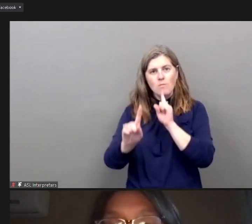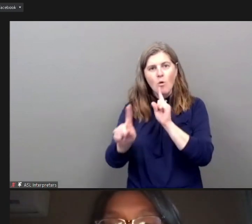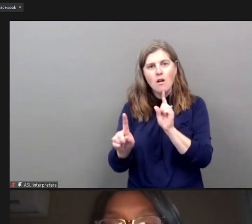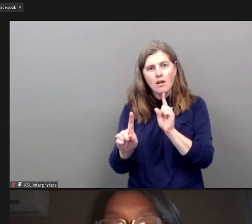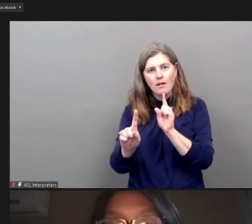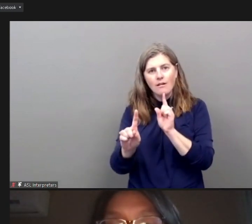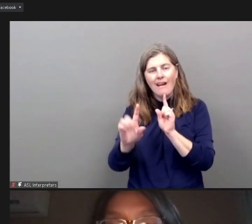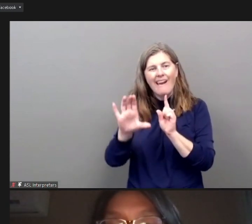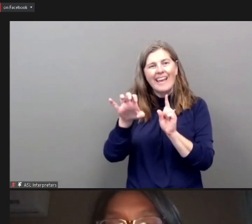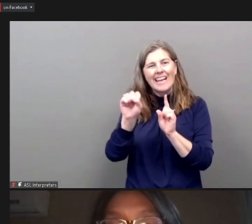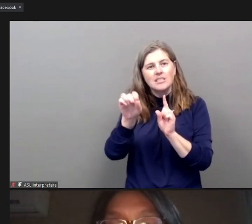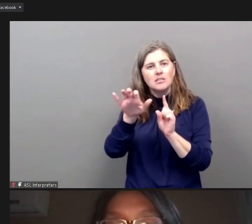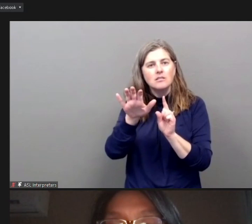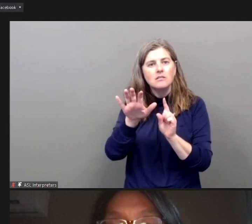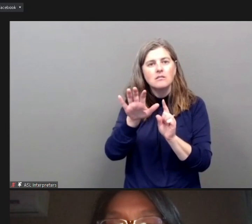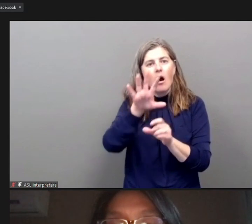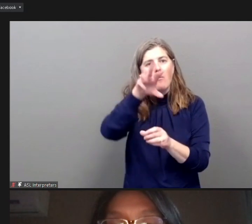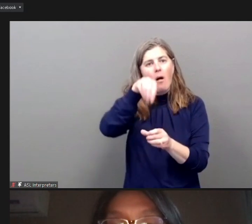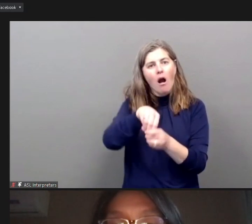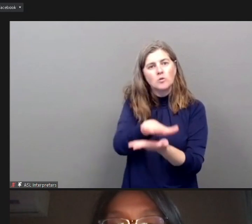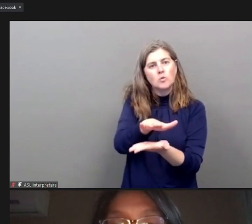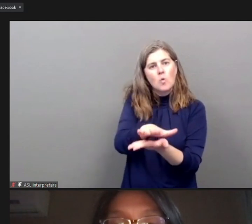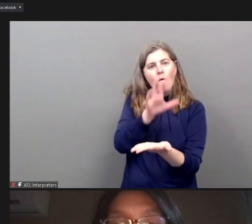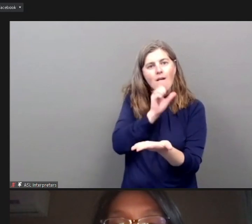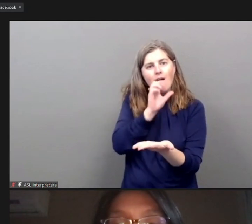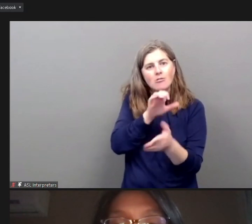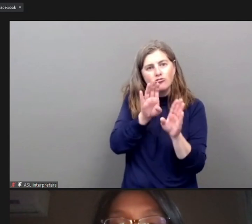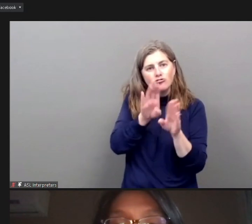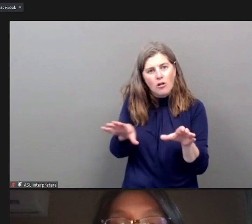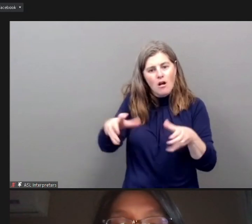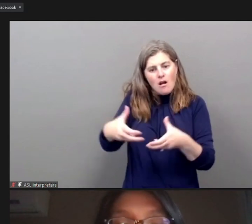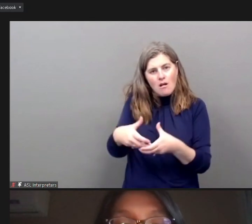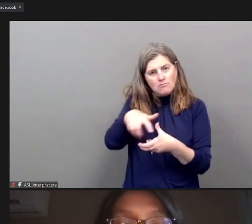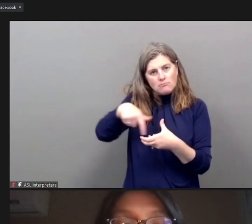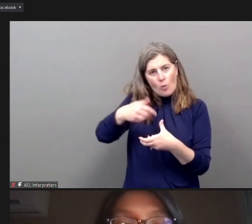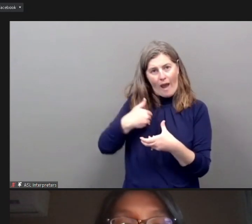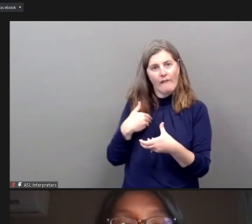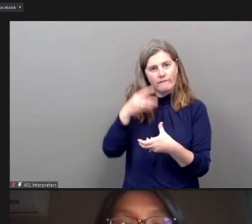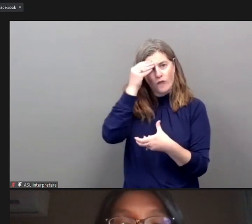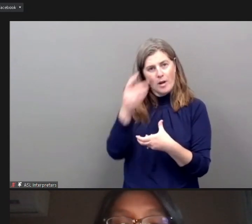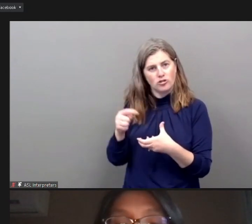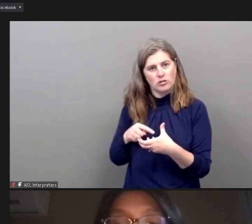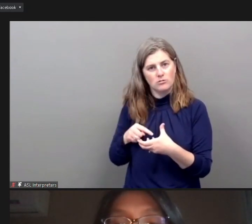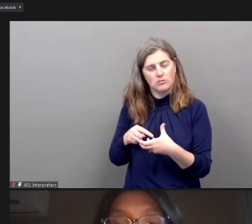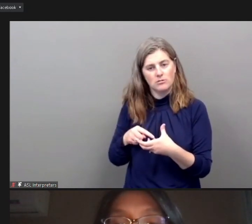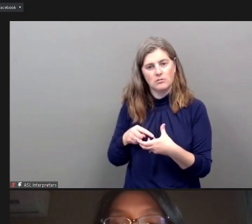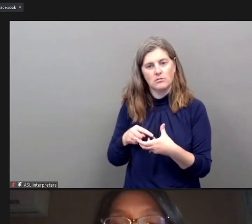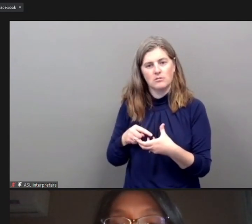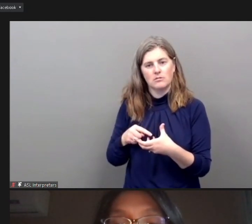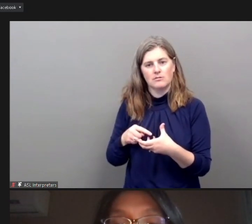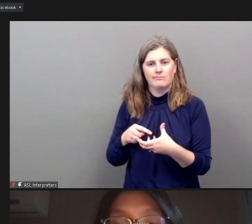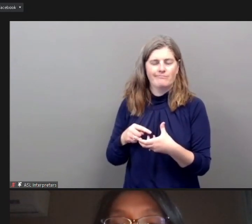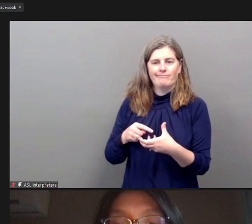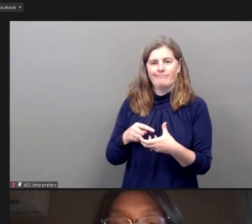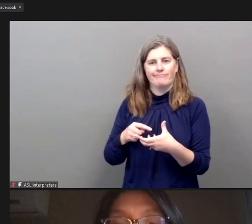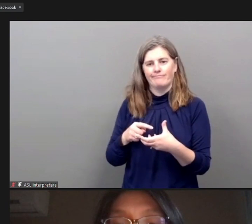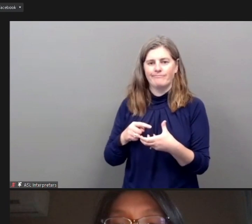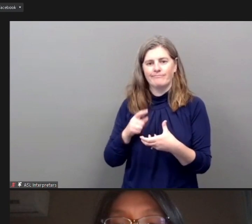among school-aged children. So there's no,